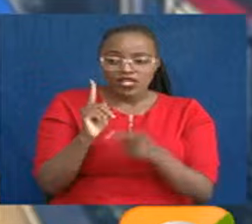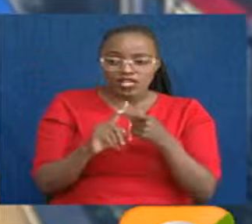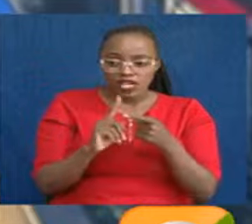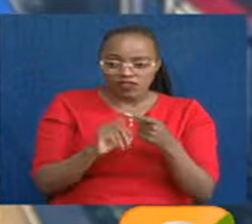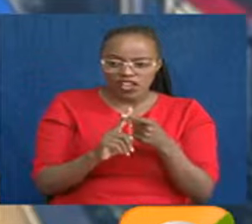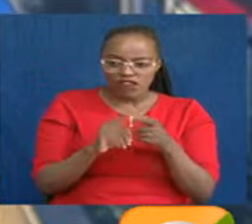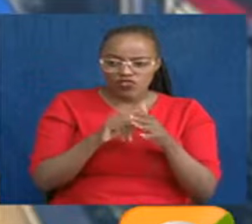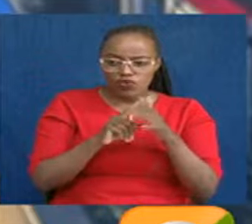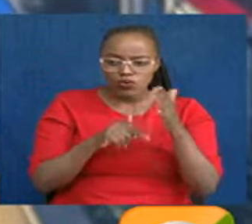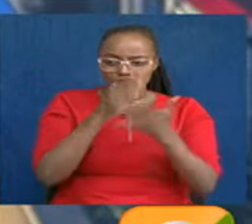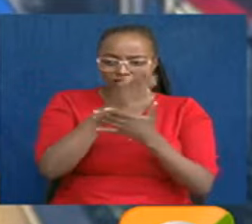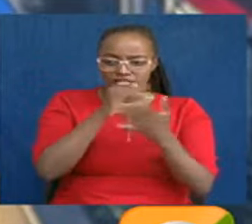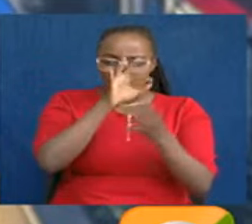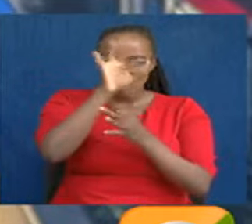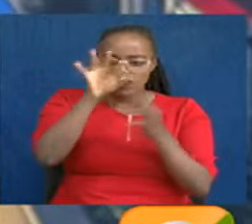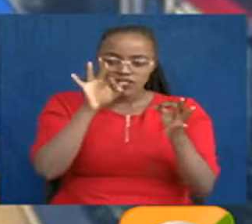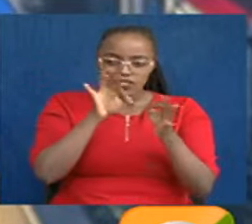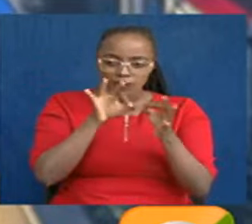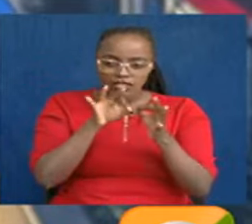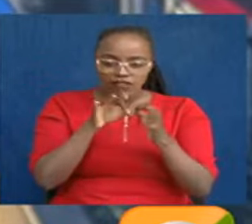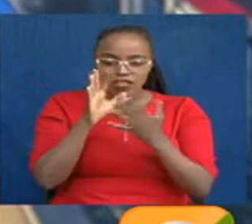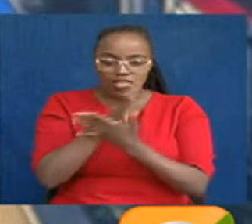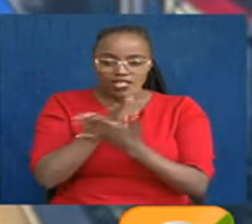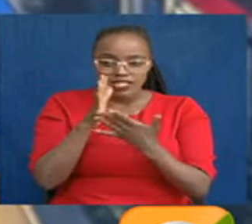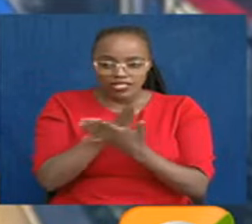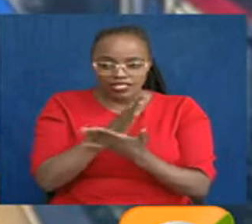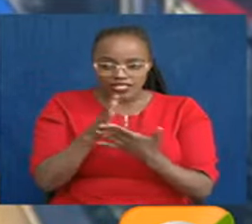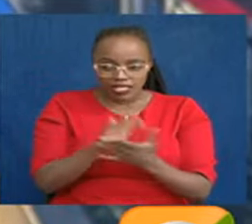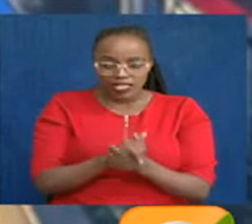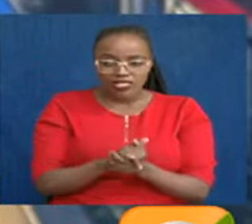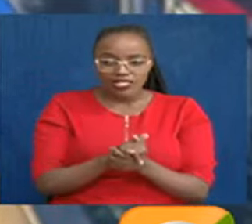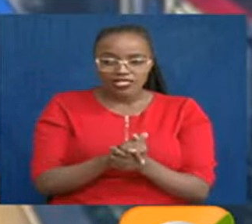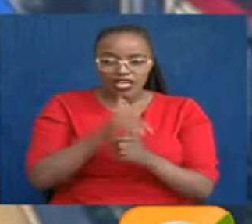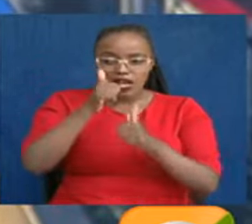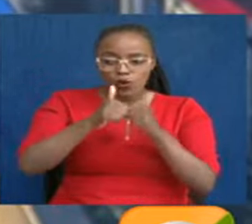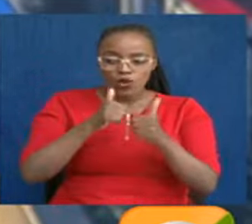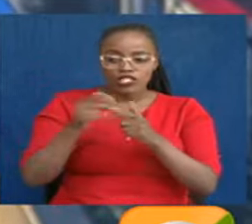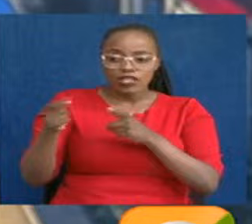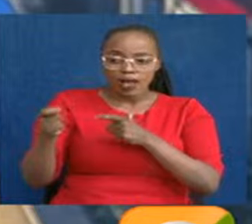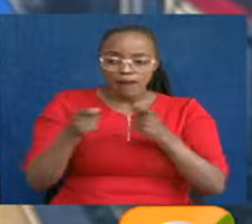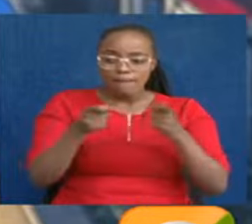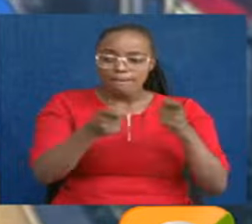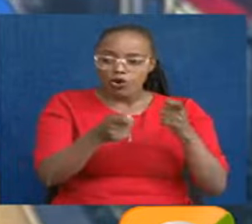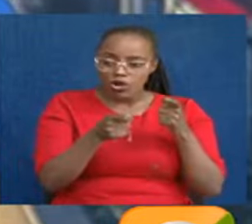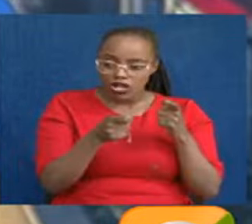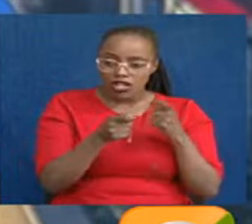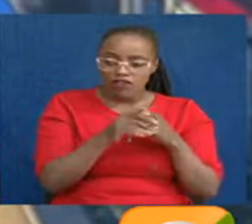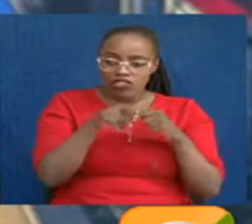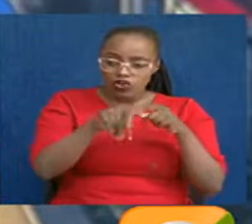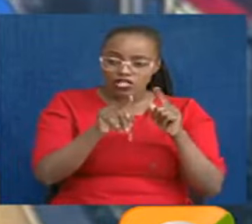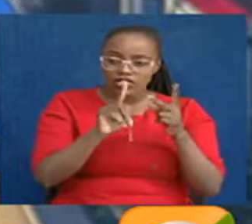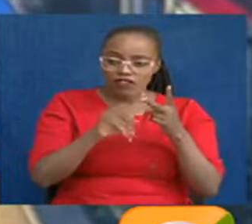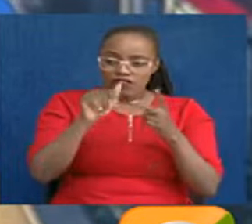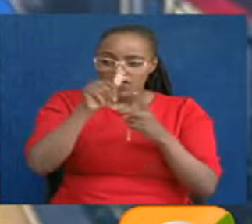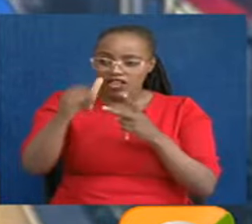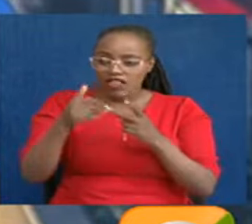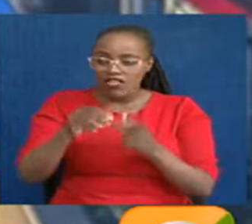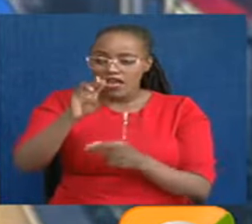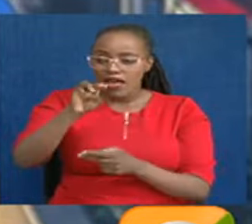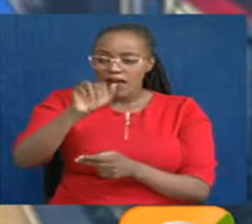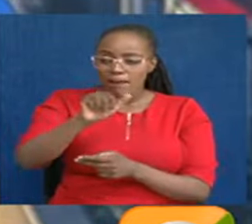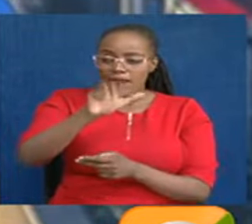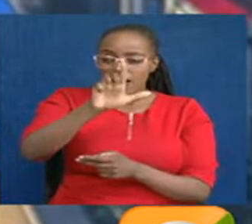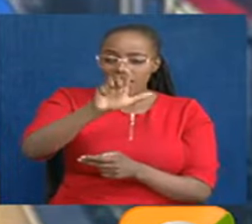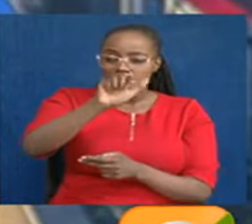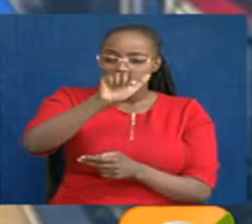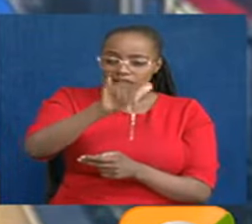what are some of the specific sectors that attract yourselves and other Malaysian investors to